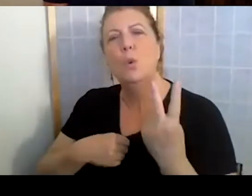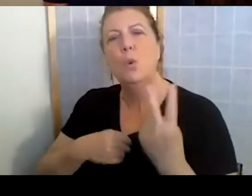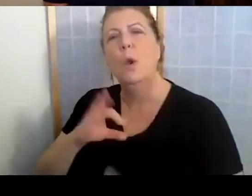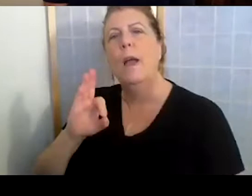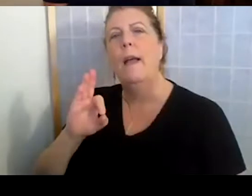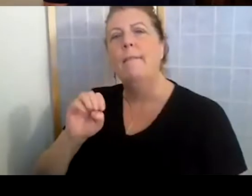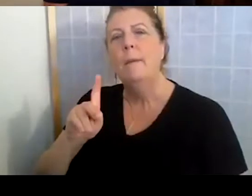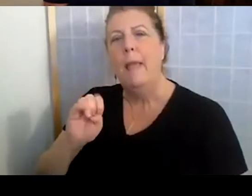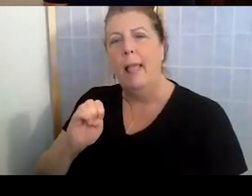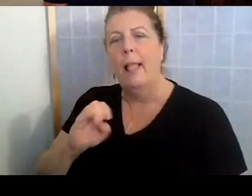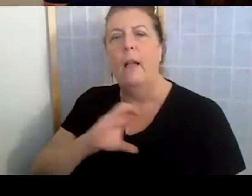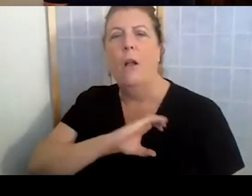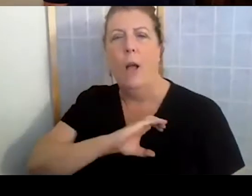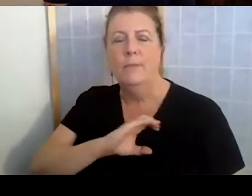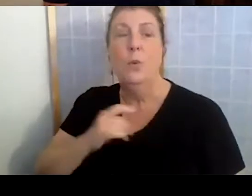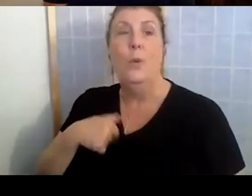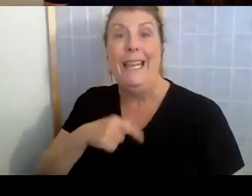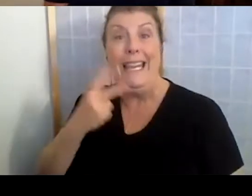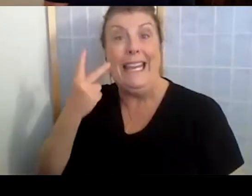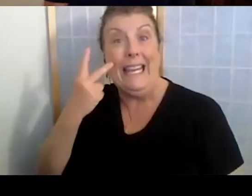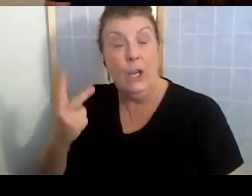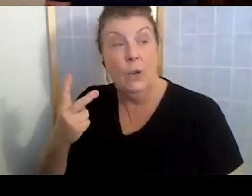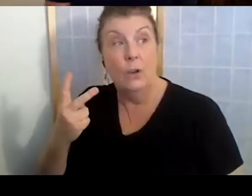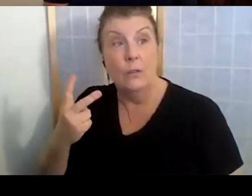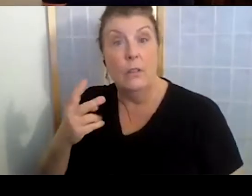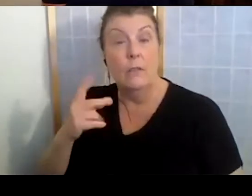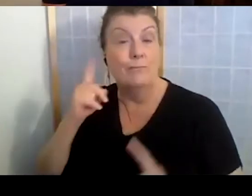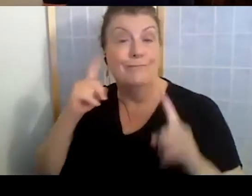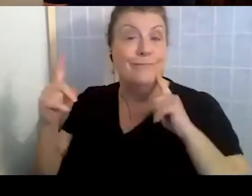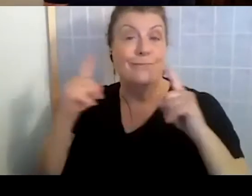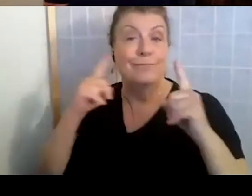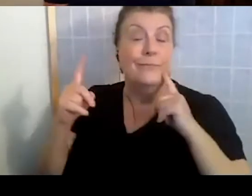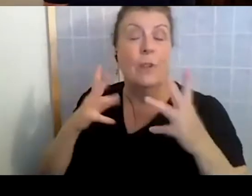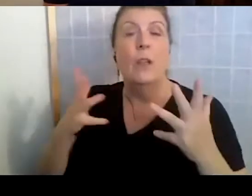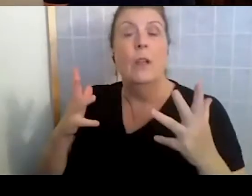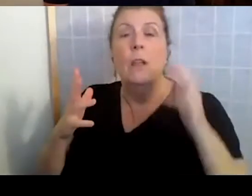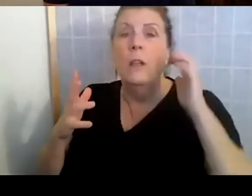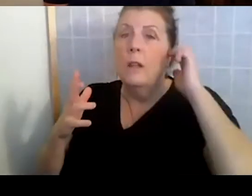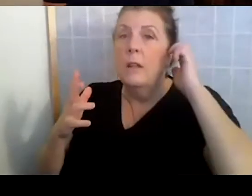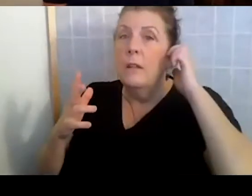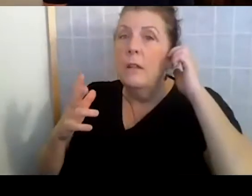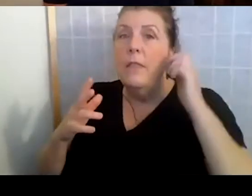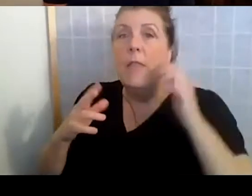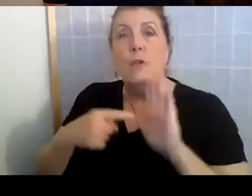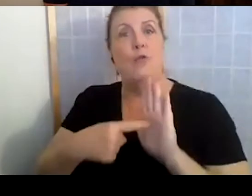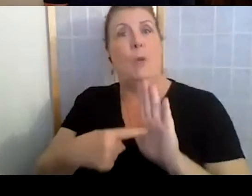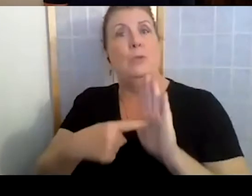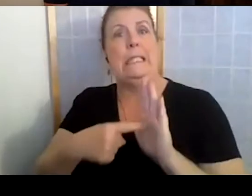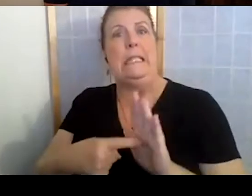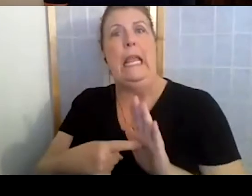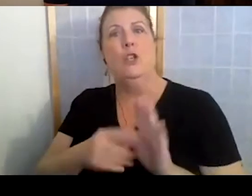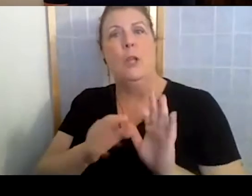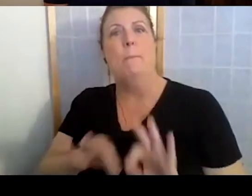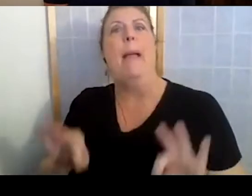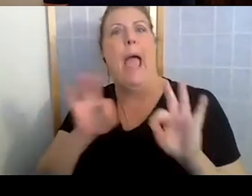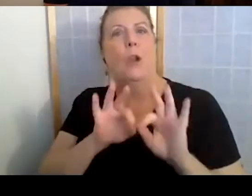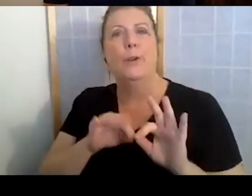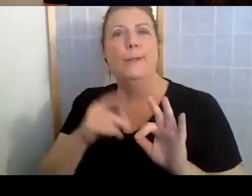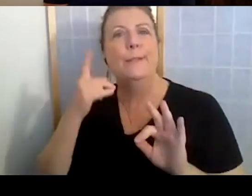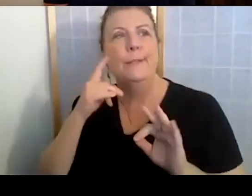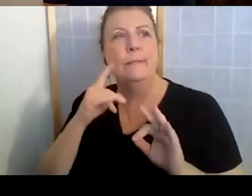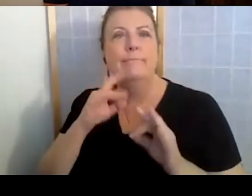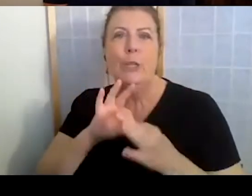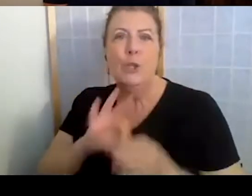hear representation matters quite a bit in terms of people of color or LGBT, often in terms of casting. But in terms of sexual assault, I